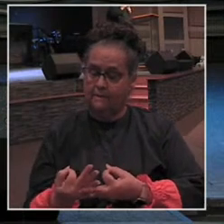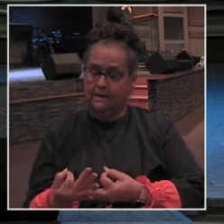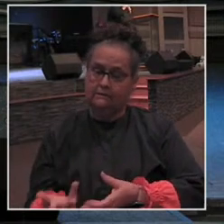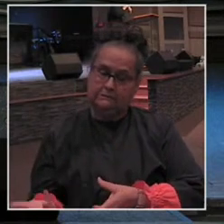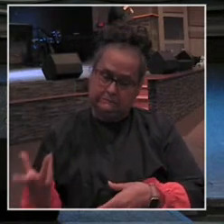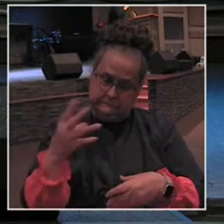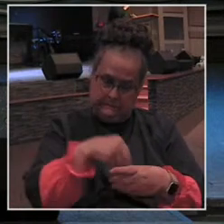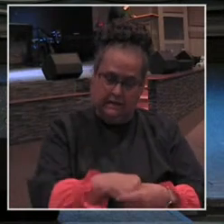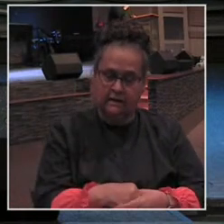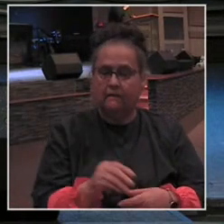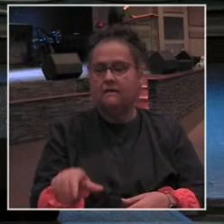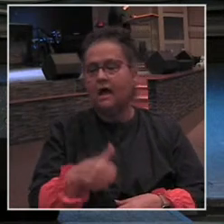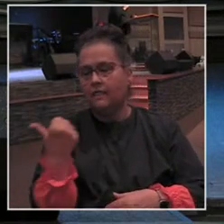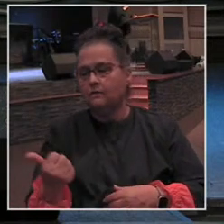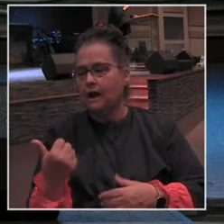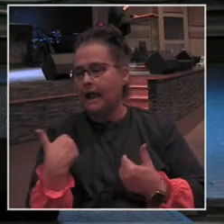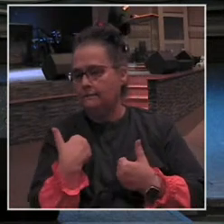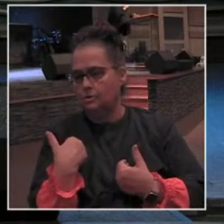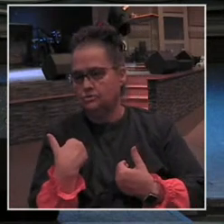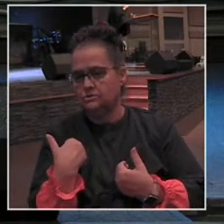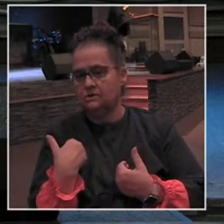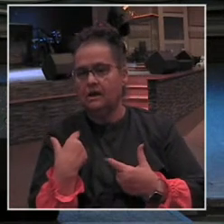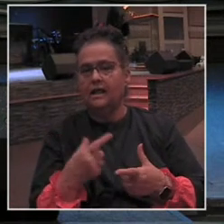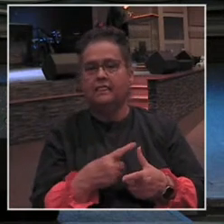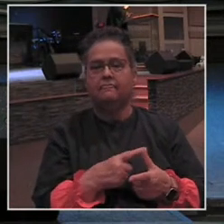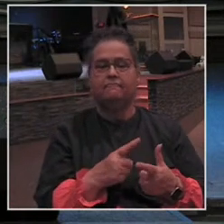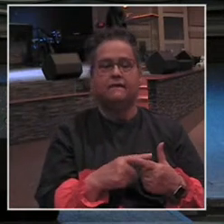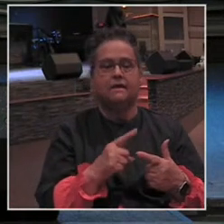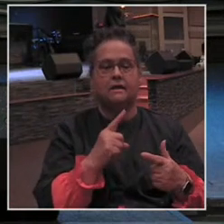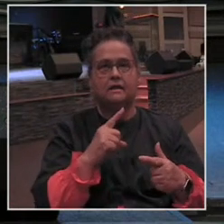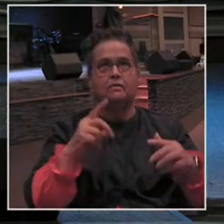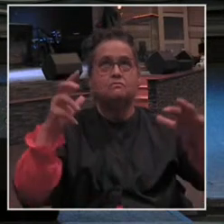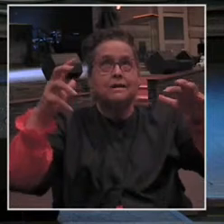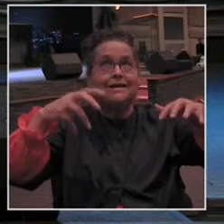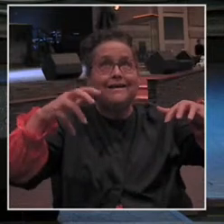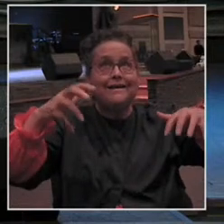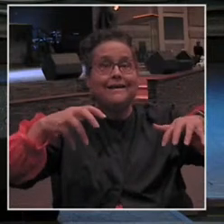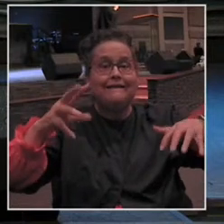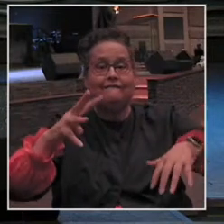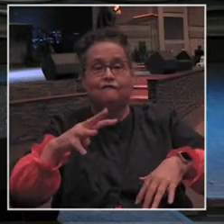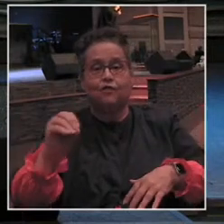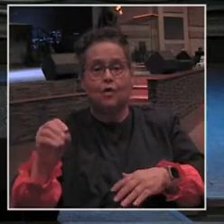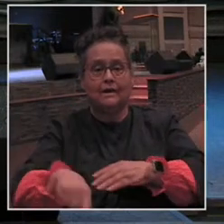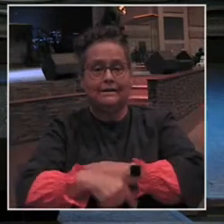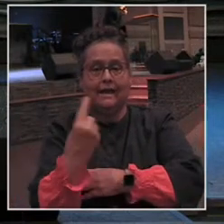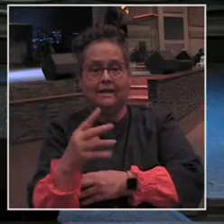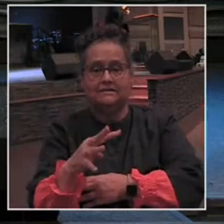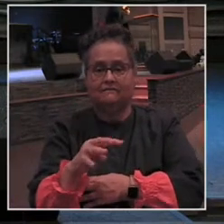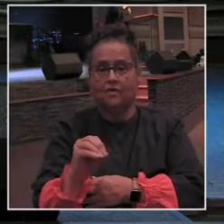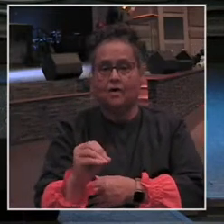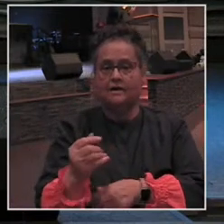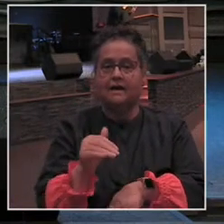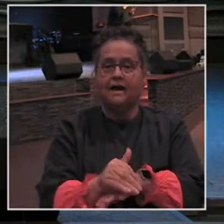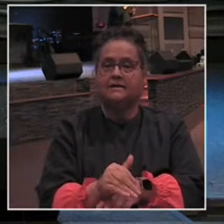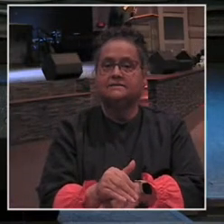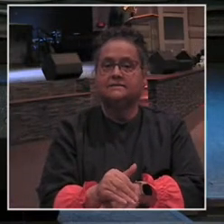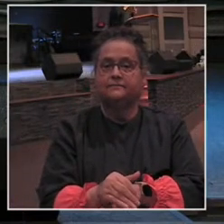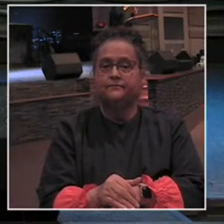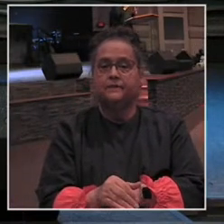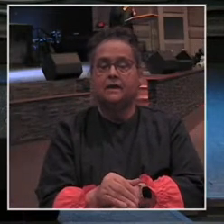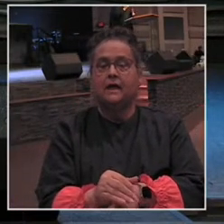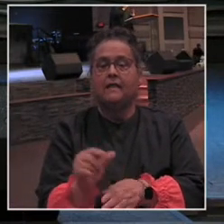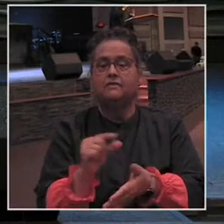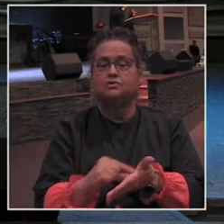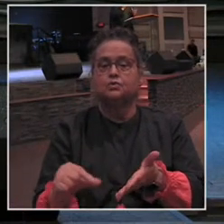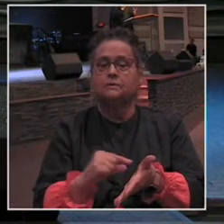had instructed him to take with them. Then the floodwaters came, 40 days and 40 nights. And then scripture shows that